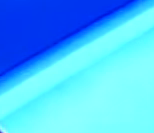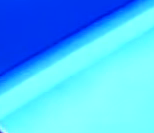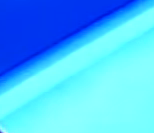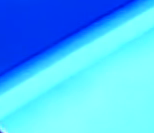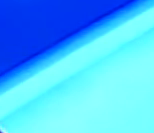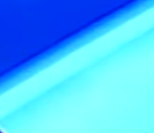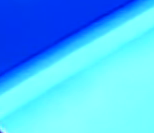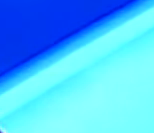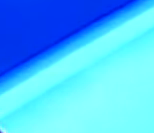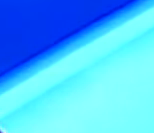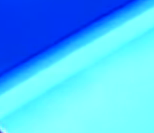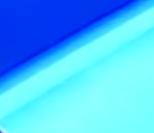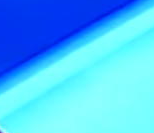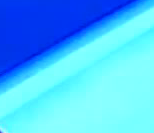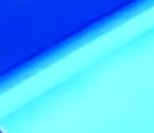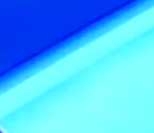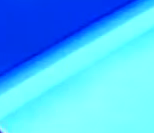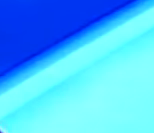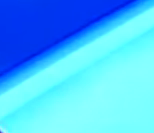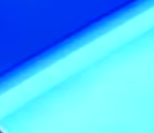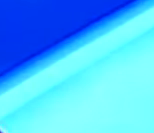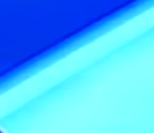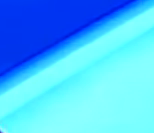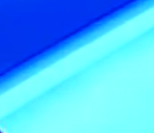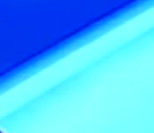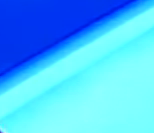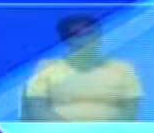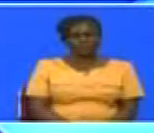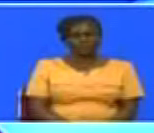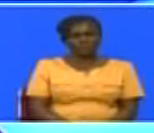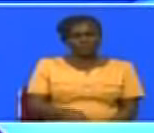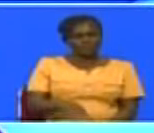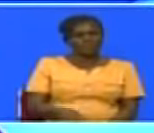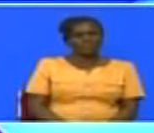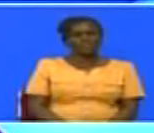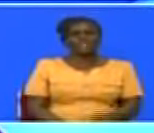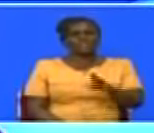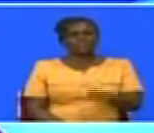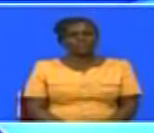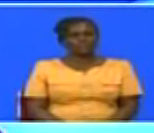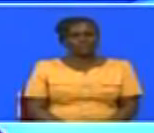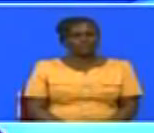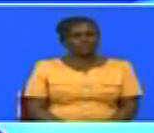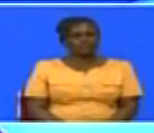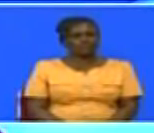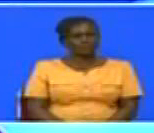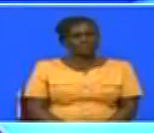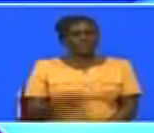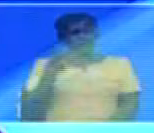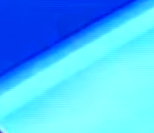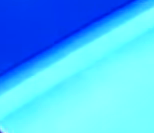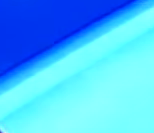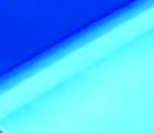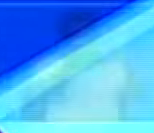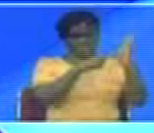at the International Criminal Court. Ruto's defense team, led by lead counsel Karim Khan, in the application cite five